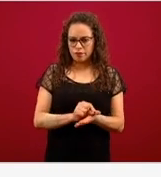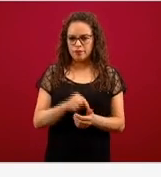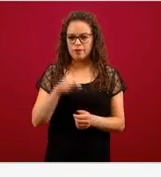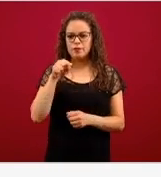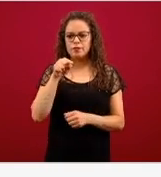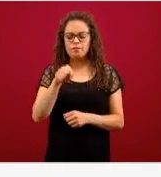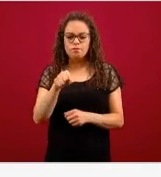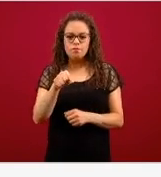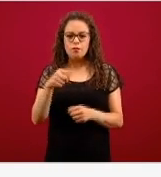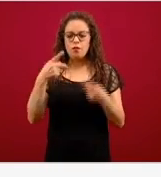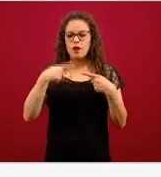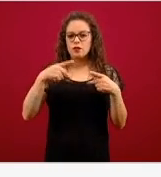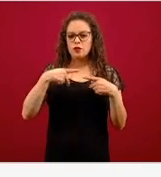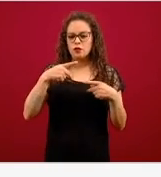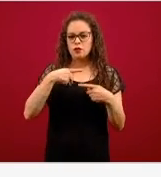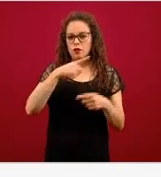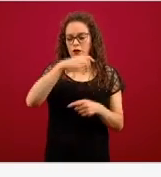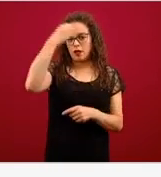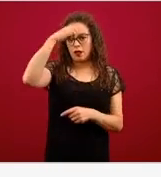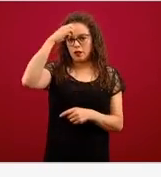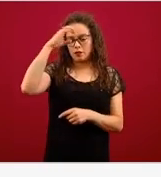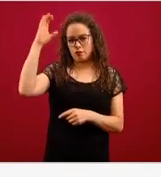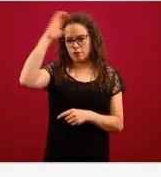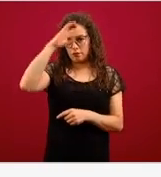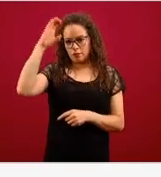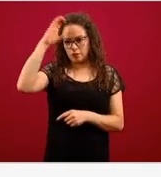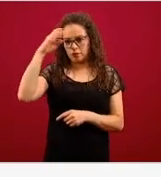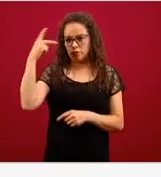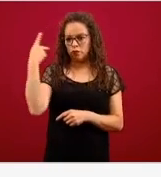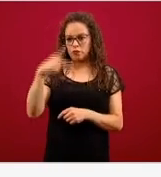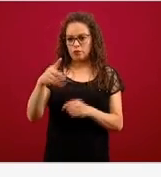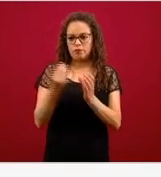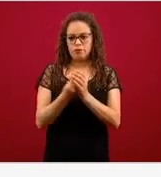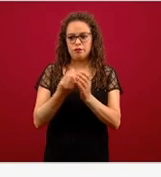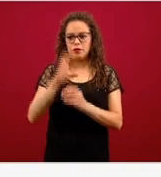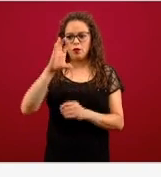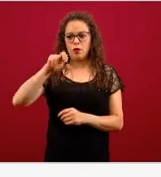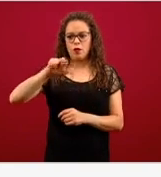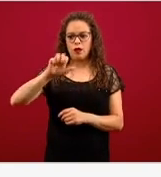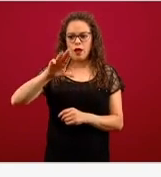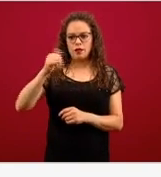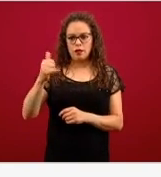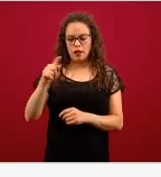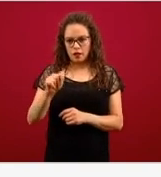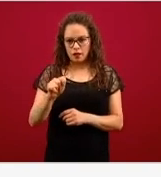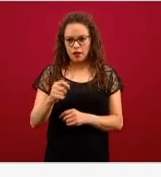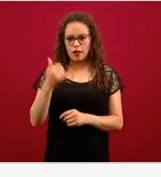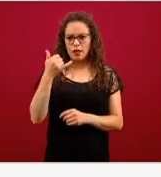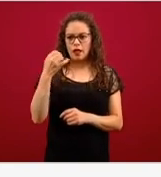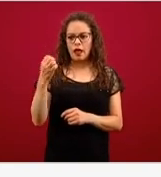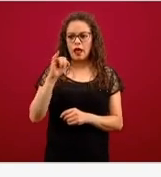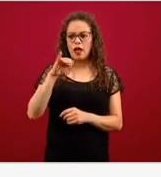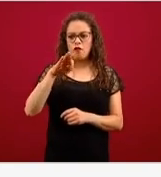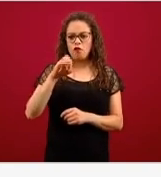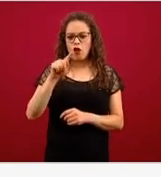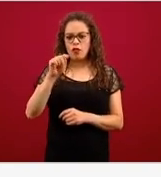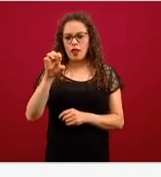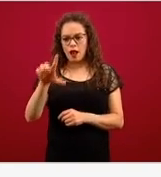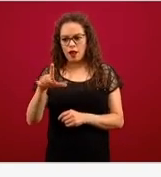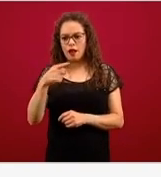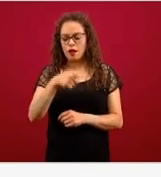can take a look at the mobility data. This data has